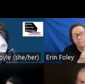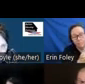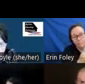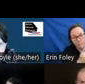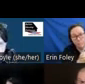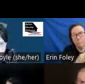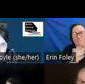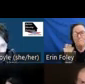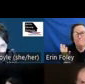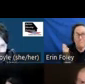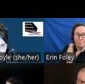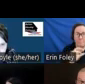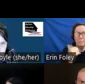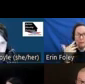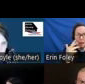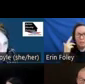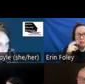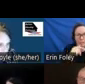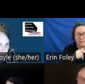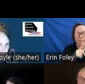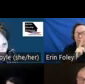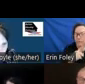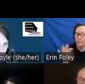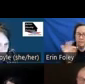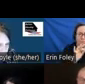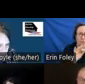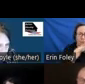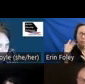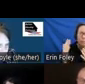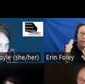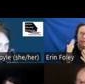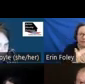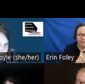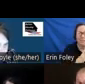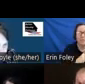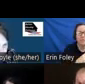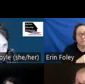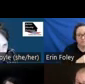Which is just another reason why it's so important to get on these housing waiting lists.